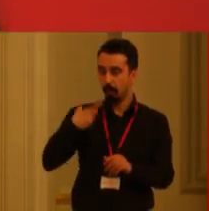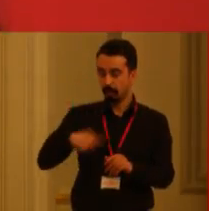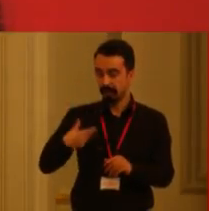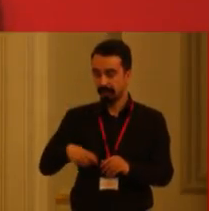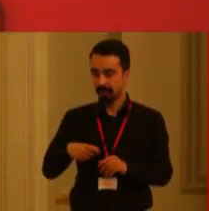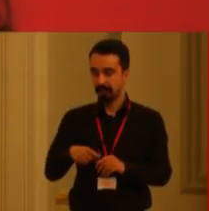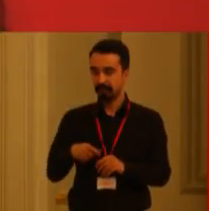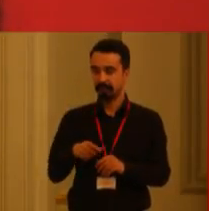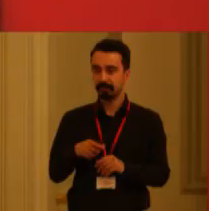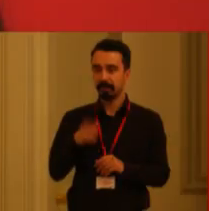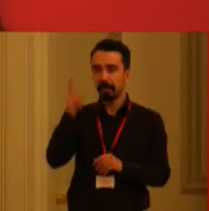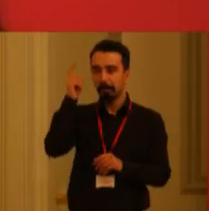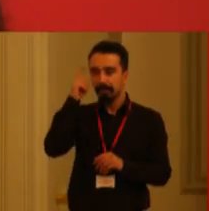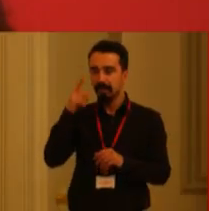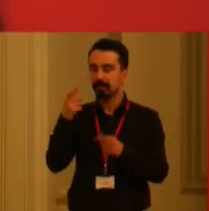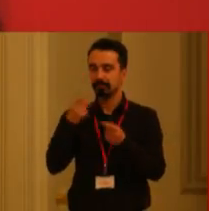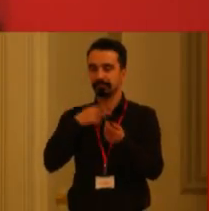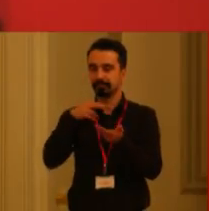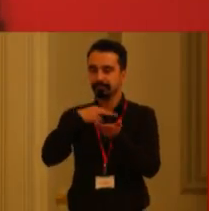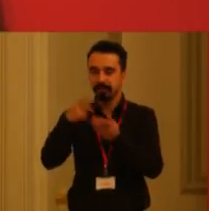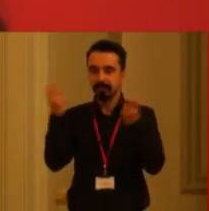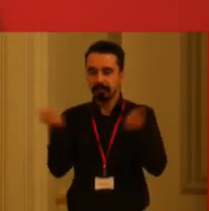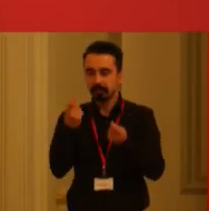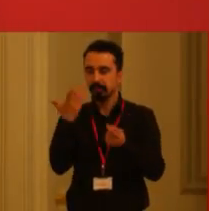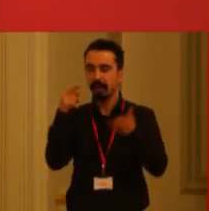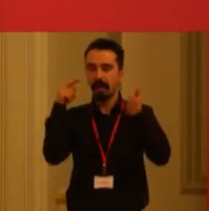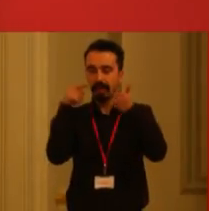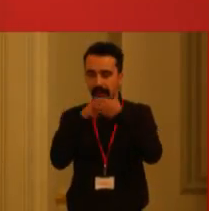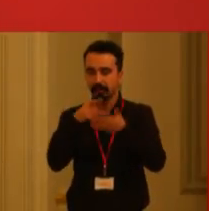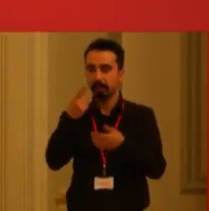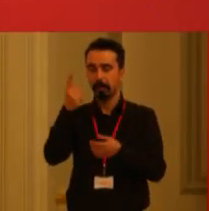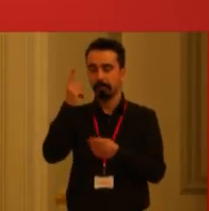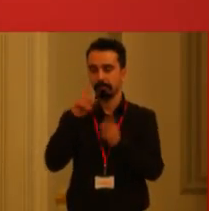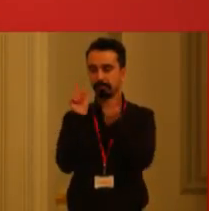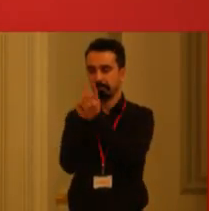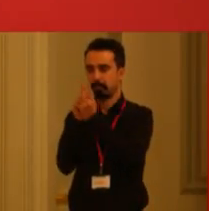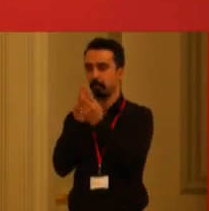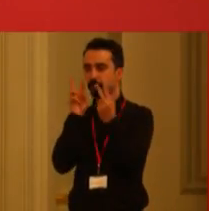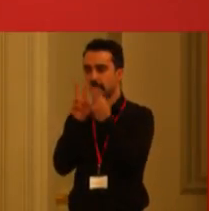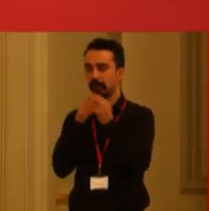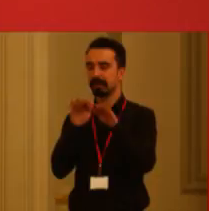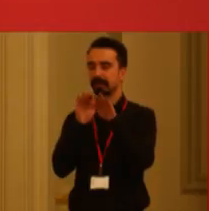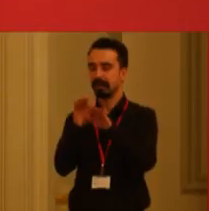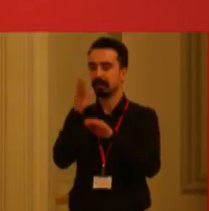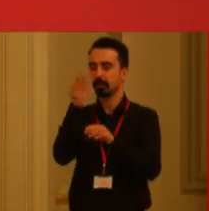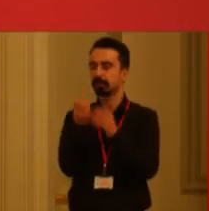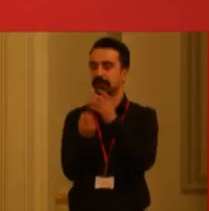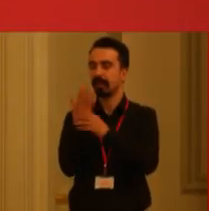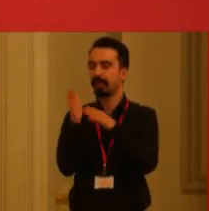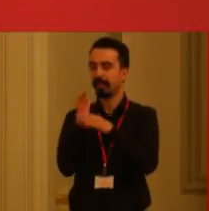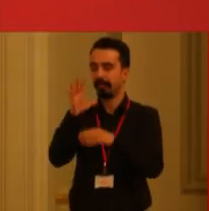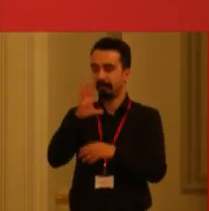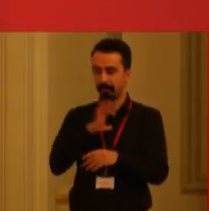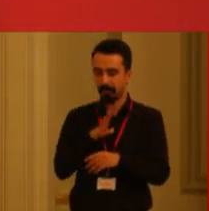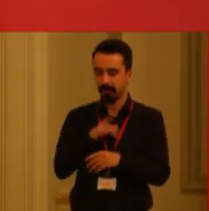or that research, but when we think about field studies, quantitative field studies, and also focus group